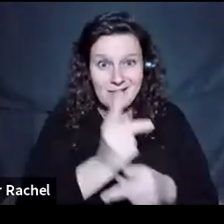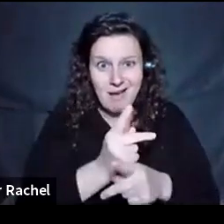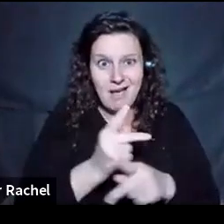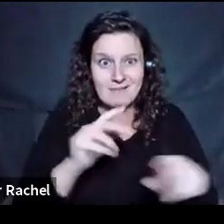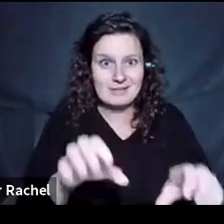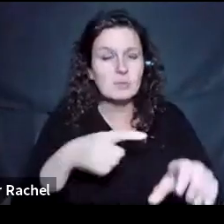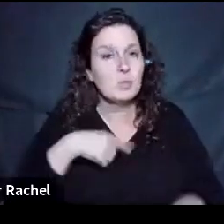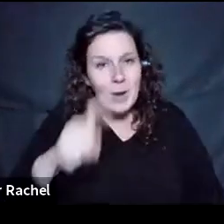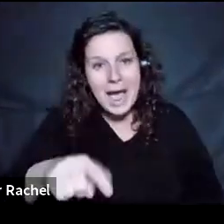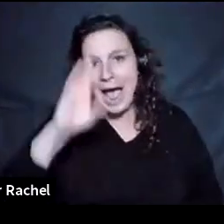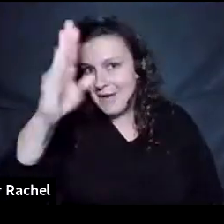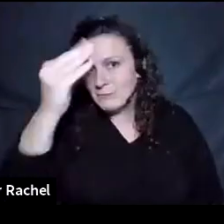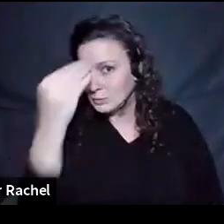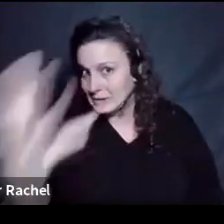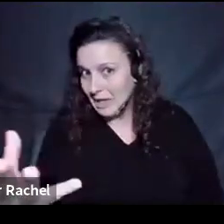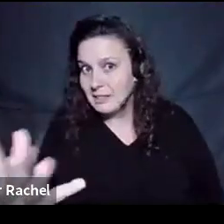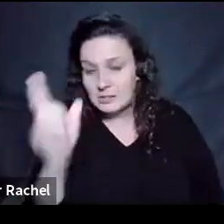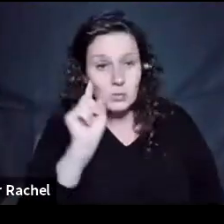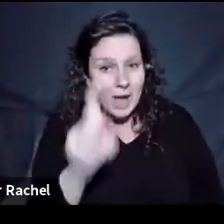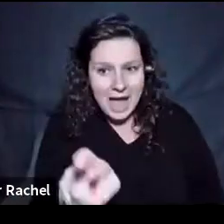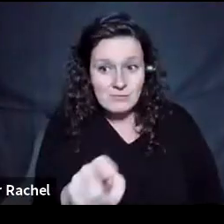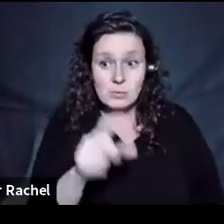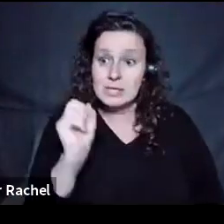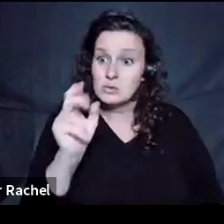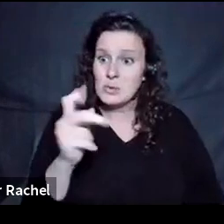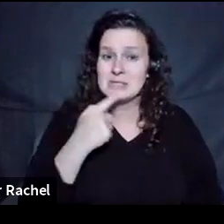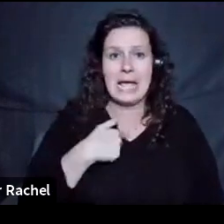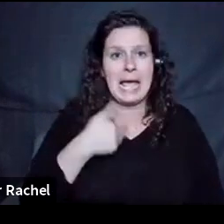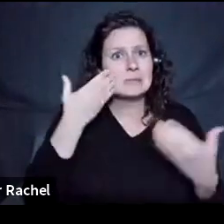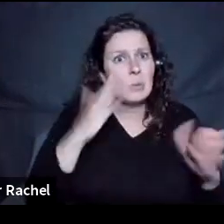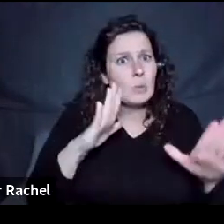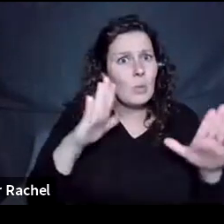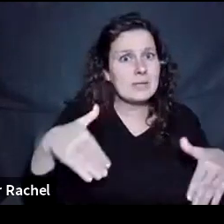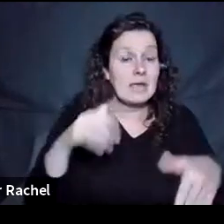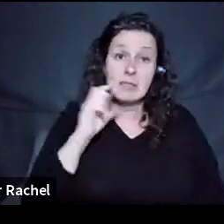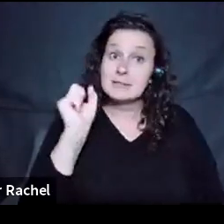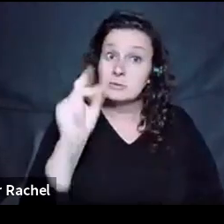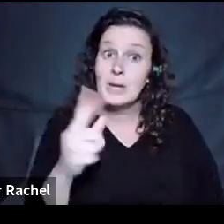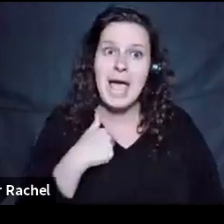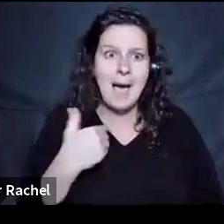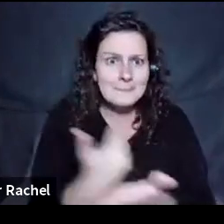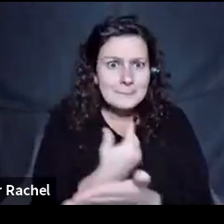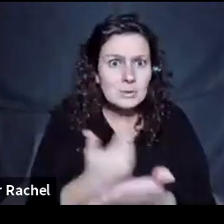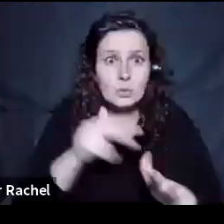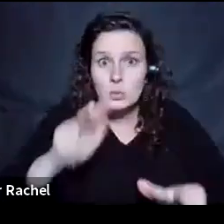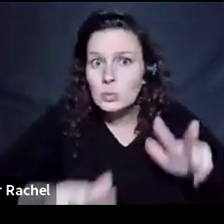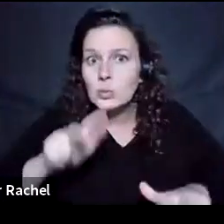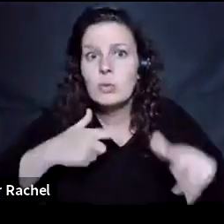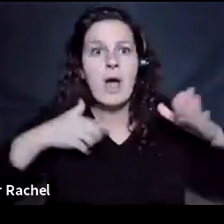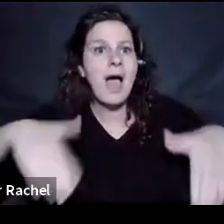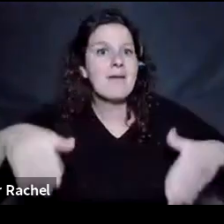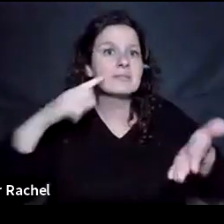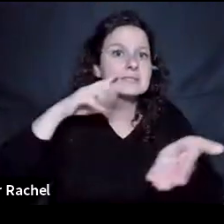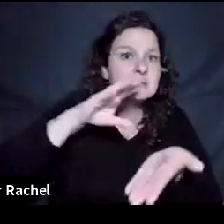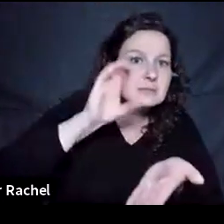say as much. And it's okay to say, I don't know yet. I am new. I haven't explored. I'm still figuring it out.